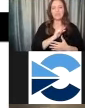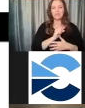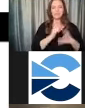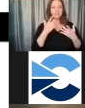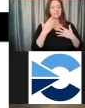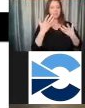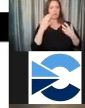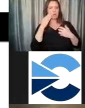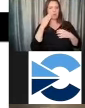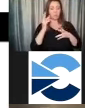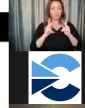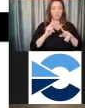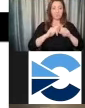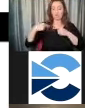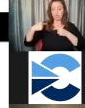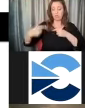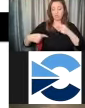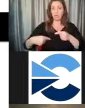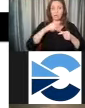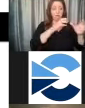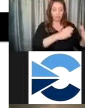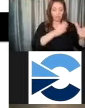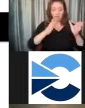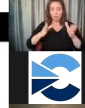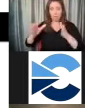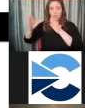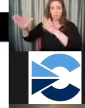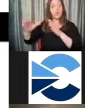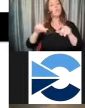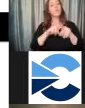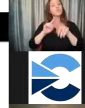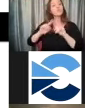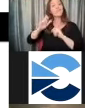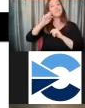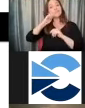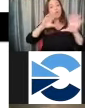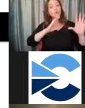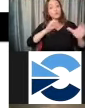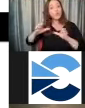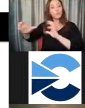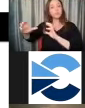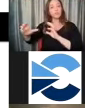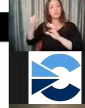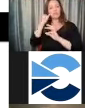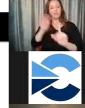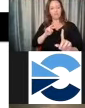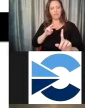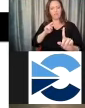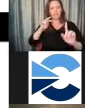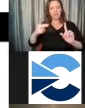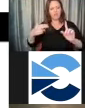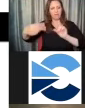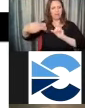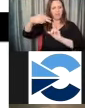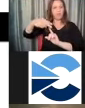different generations or in different racial or ethnic groups interpret the questions similarly